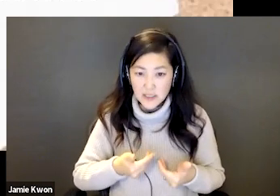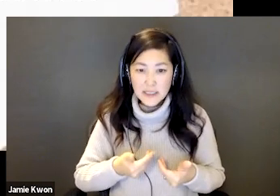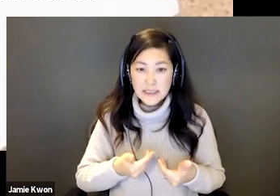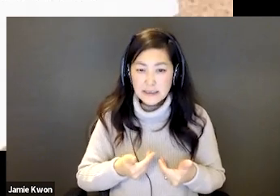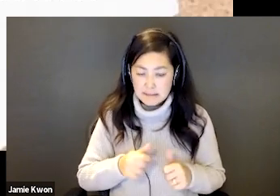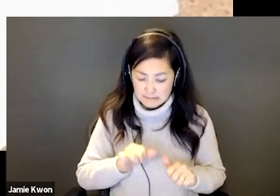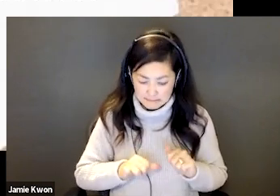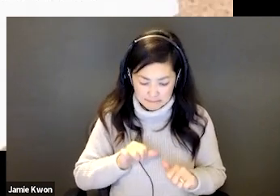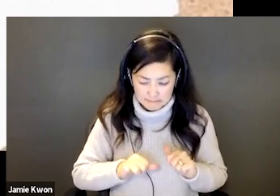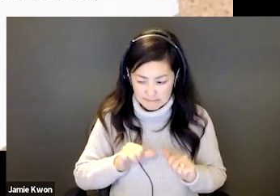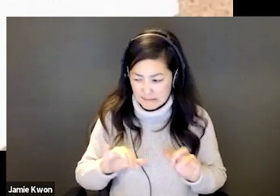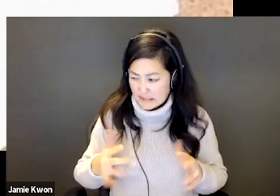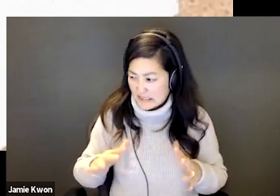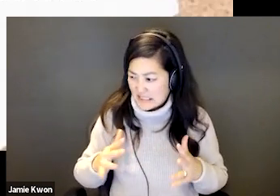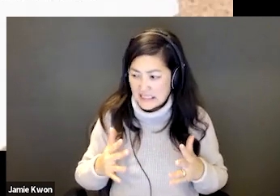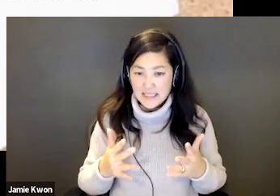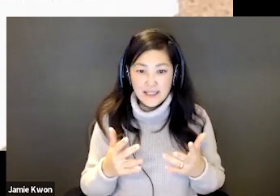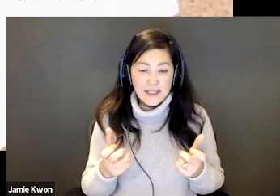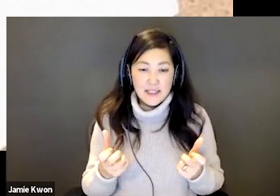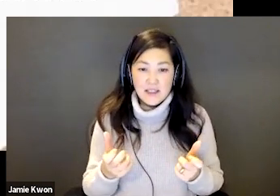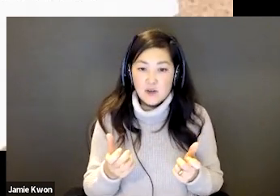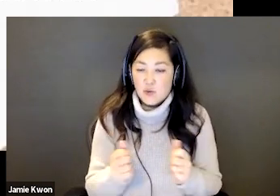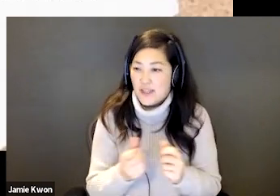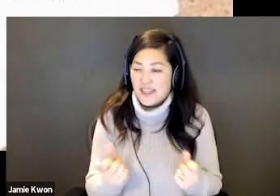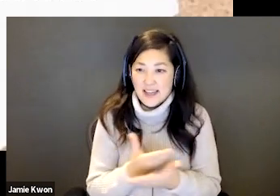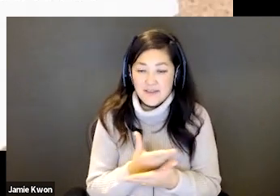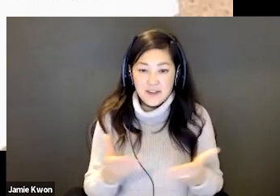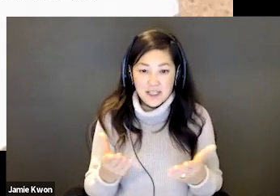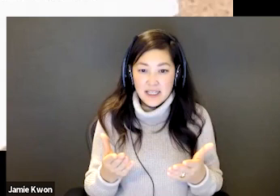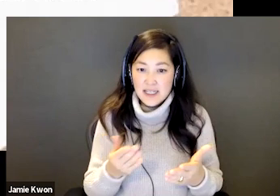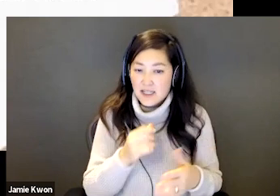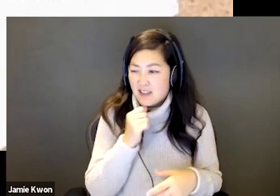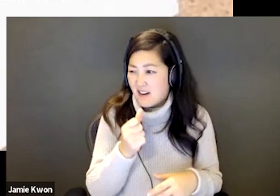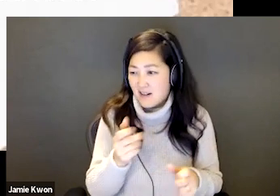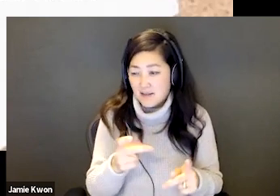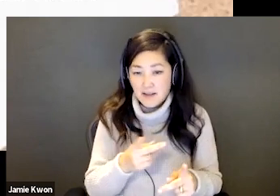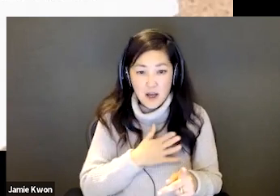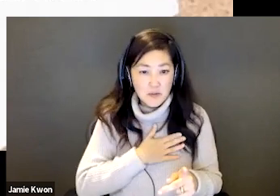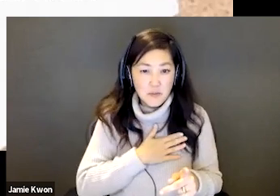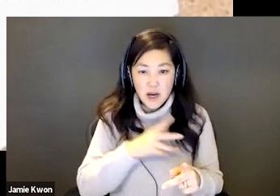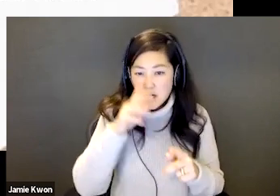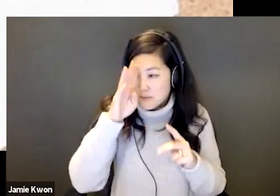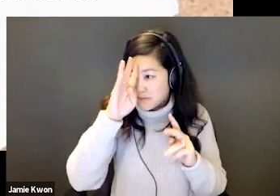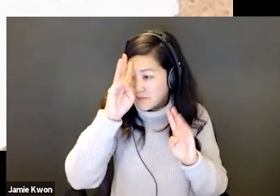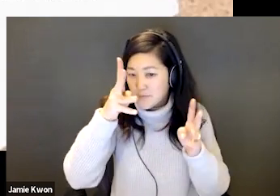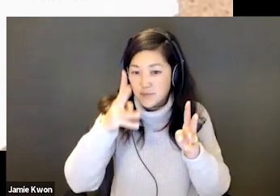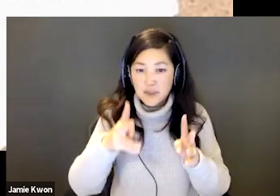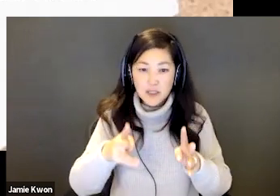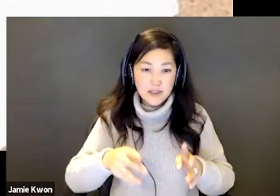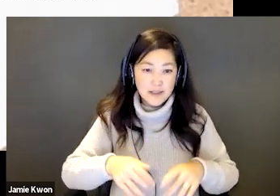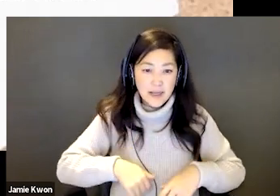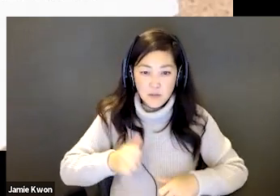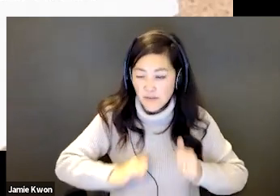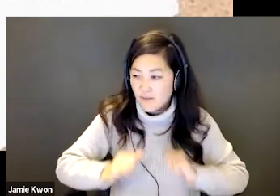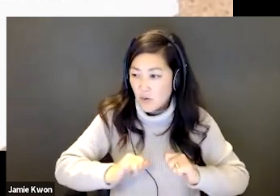Insecurity and anxiety over everything undermined my performance, creativity, and my ability and desire